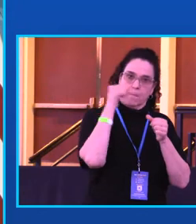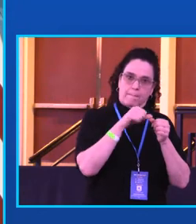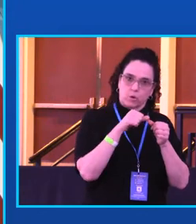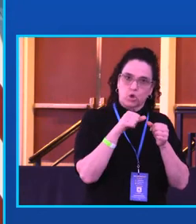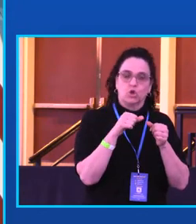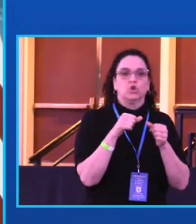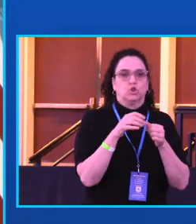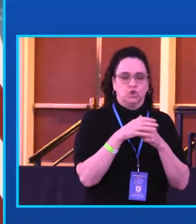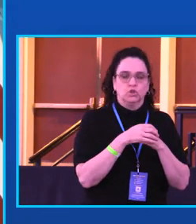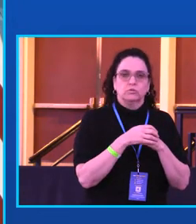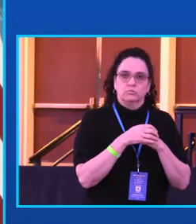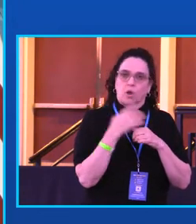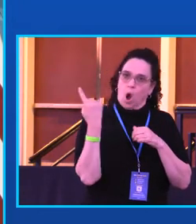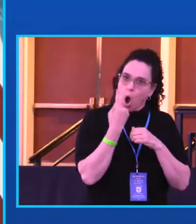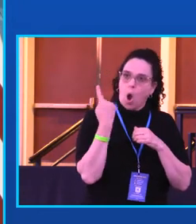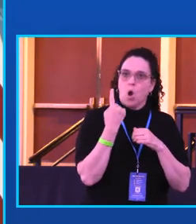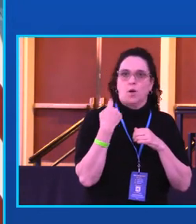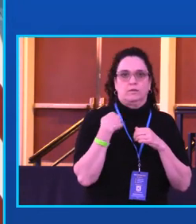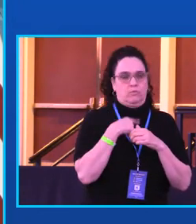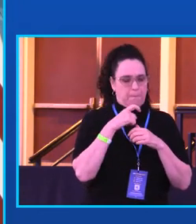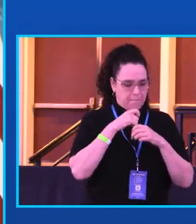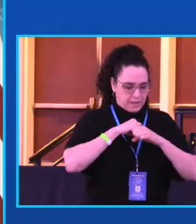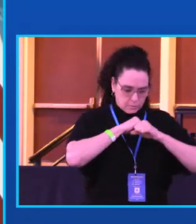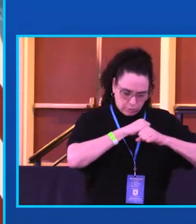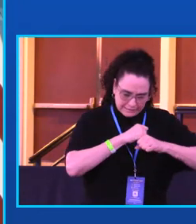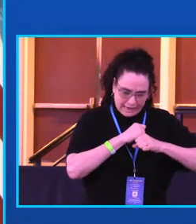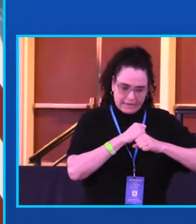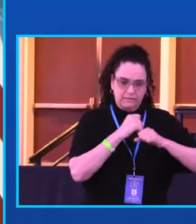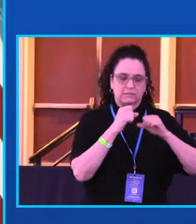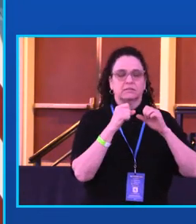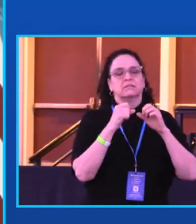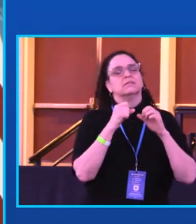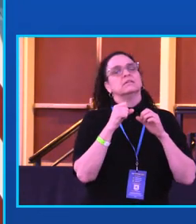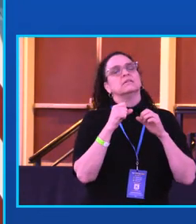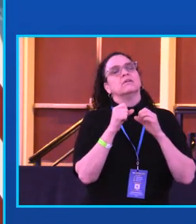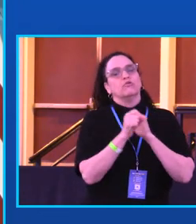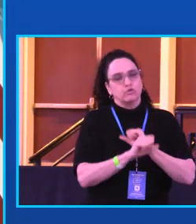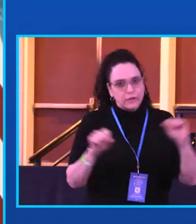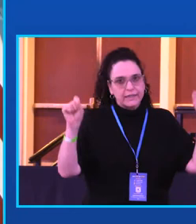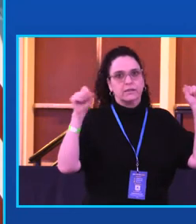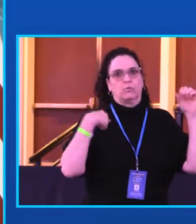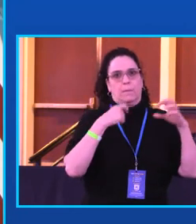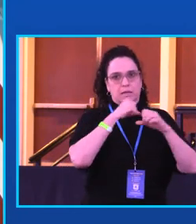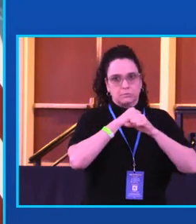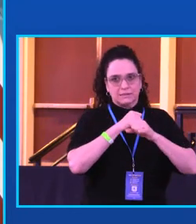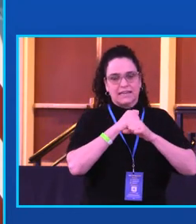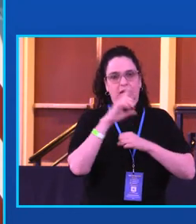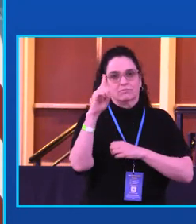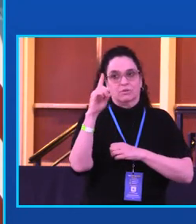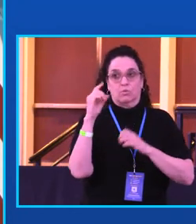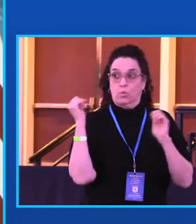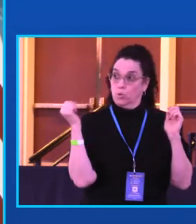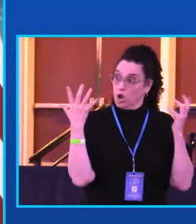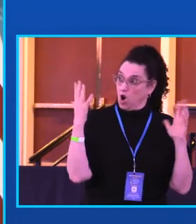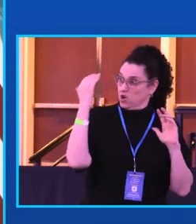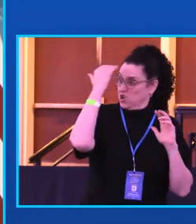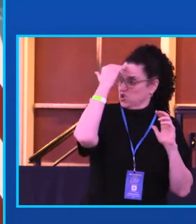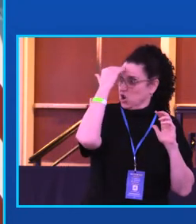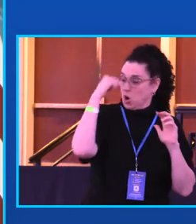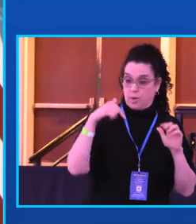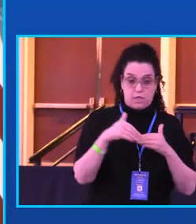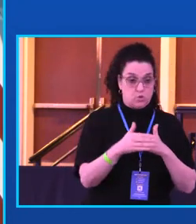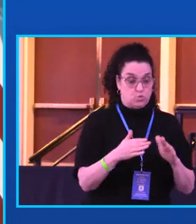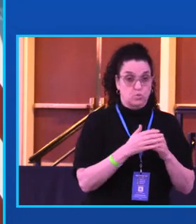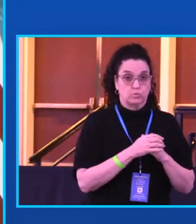remain vigilant to safeguard freedom and democracy. Because we all know in this room,